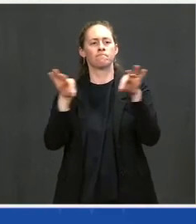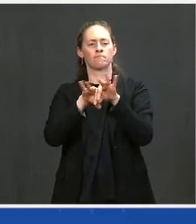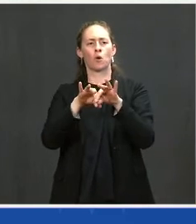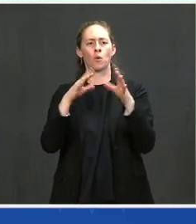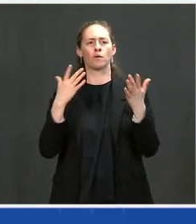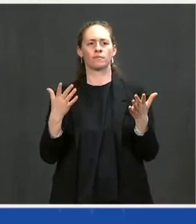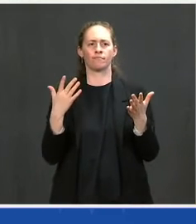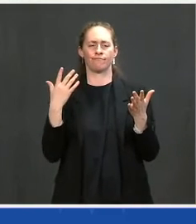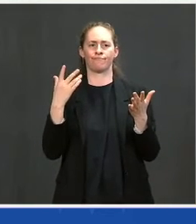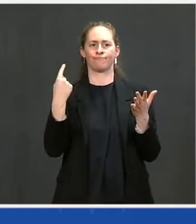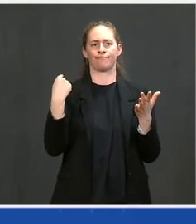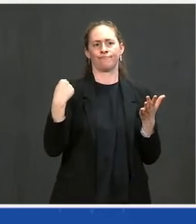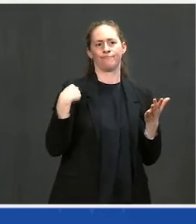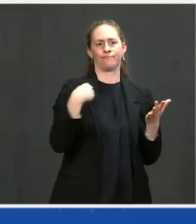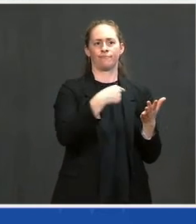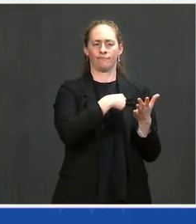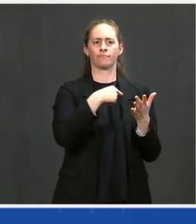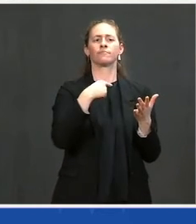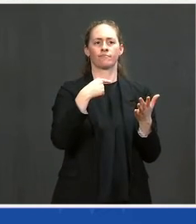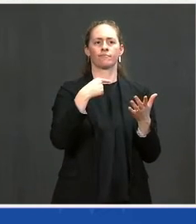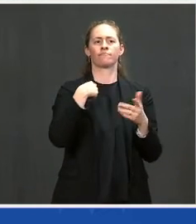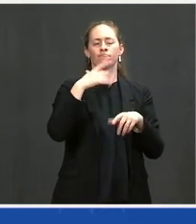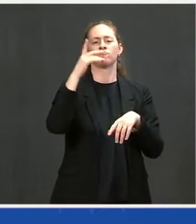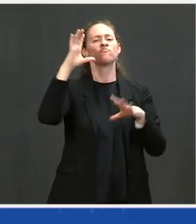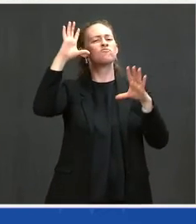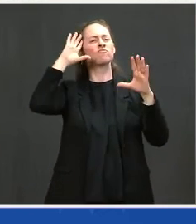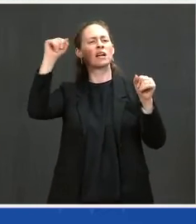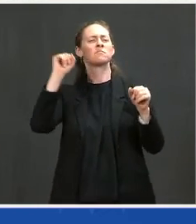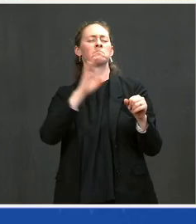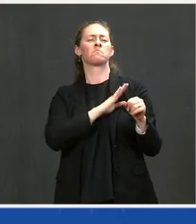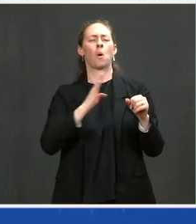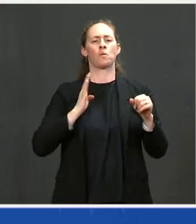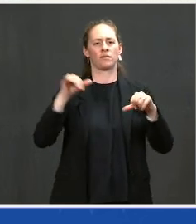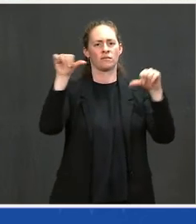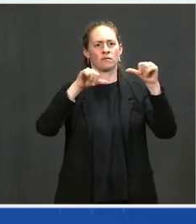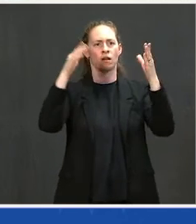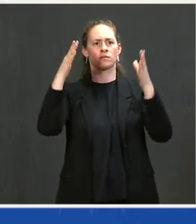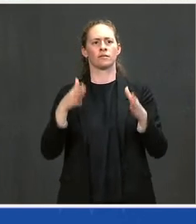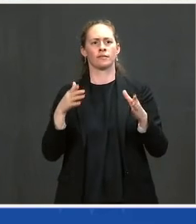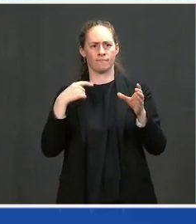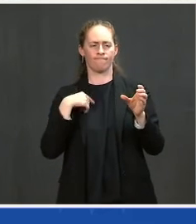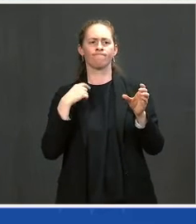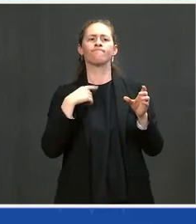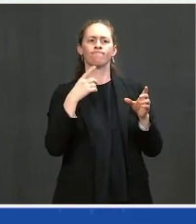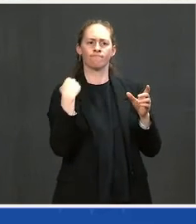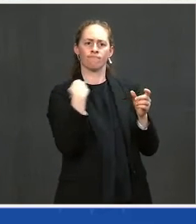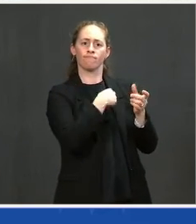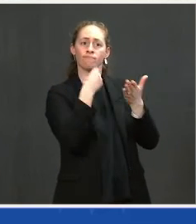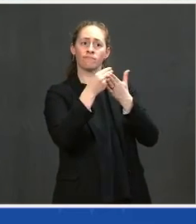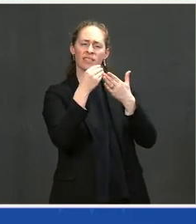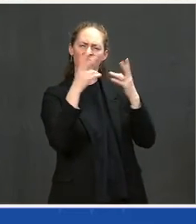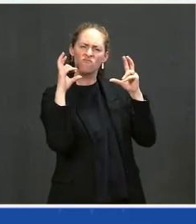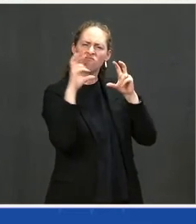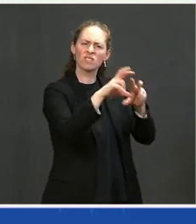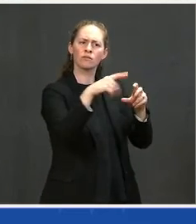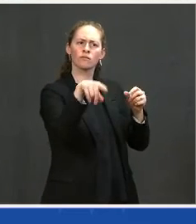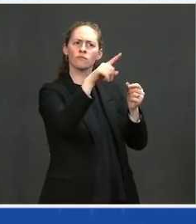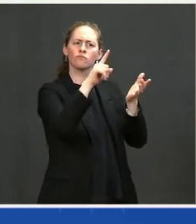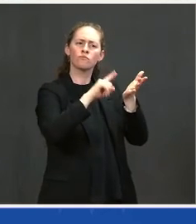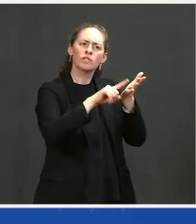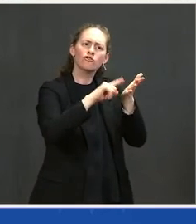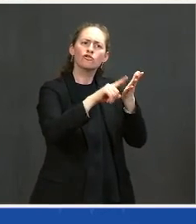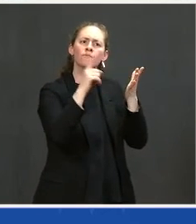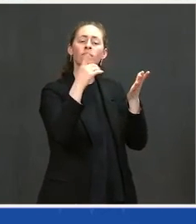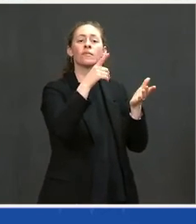like, again, is we're going to invest in medical research, cancer, Alzheimer's, diabetes,